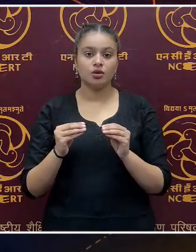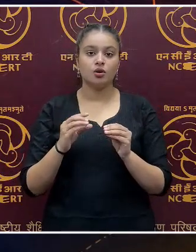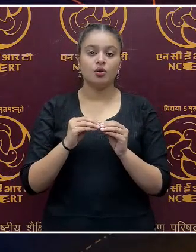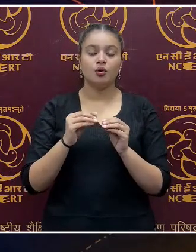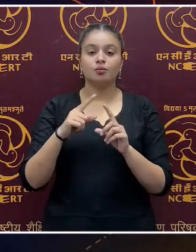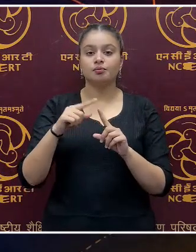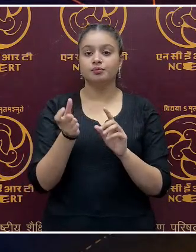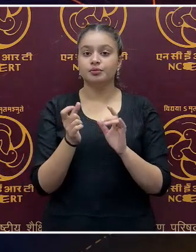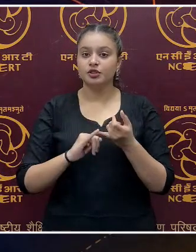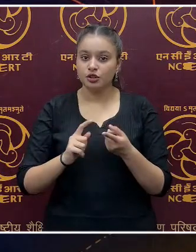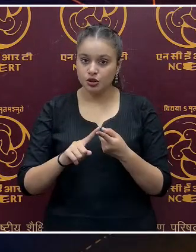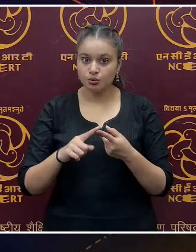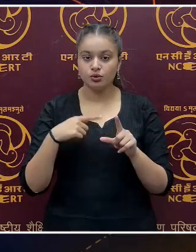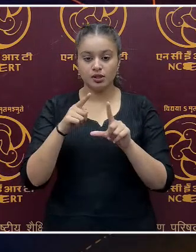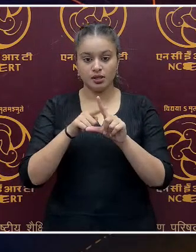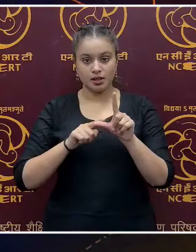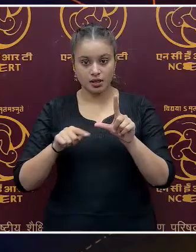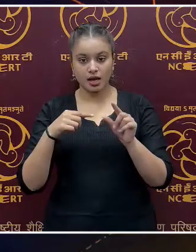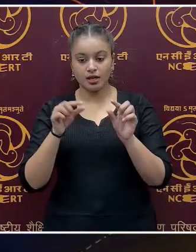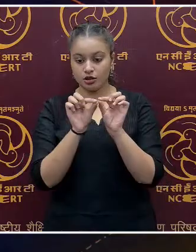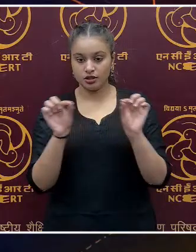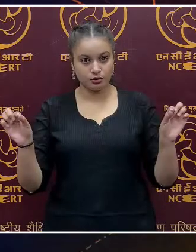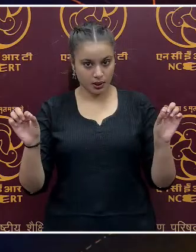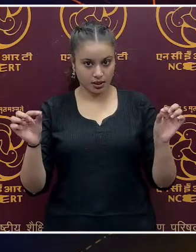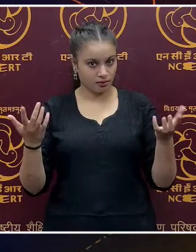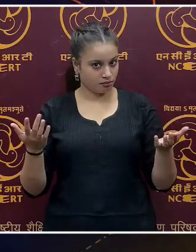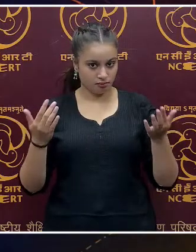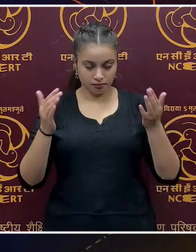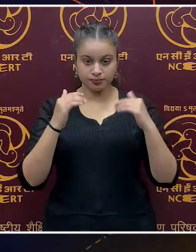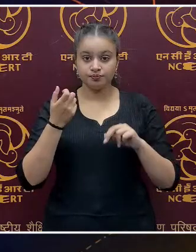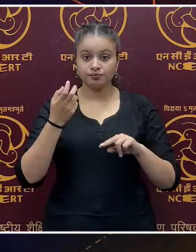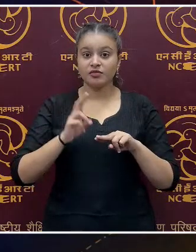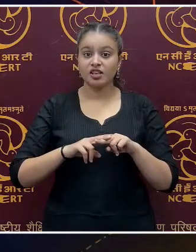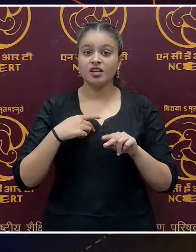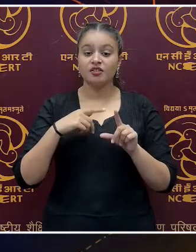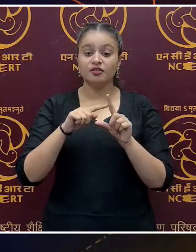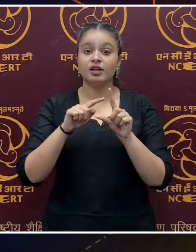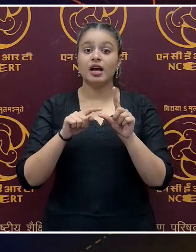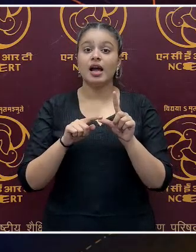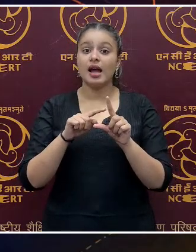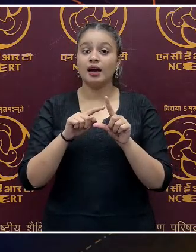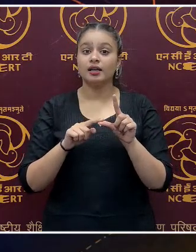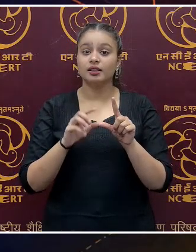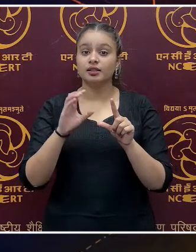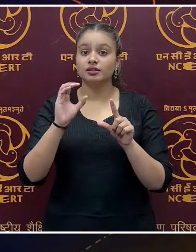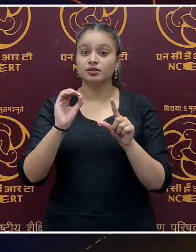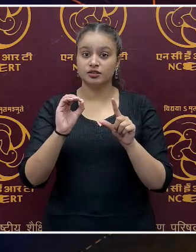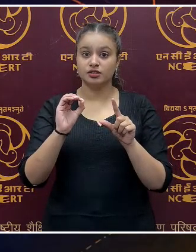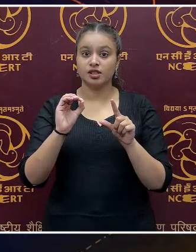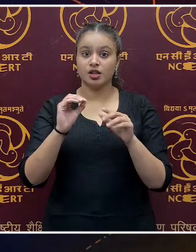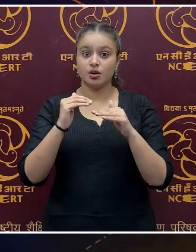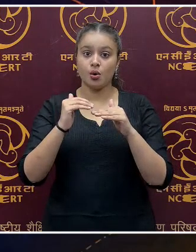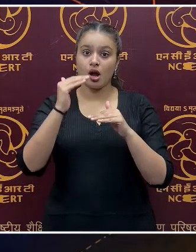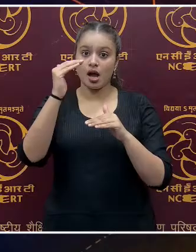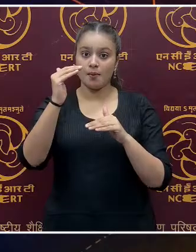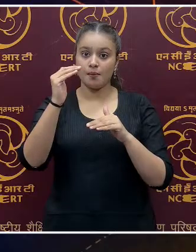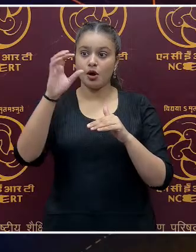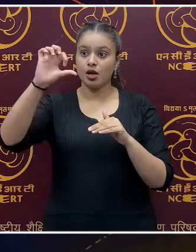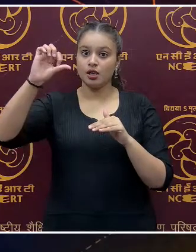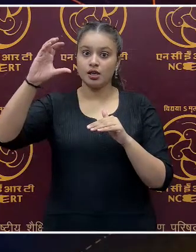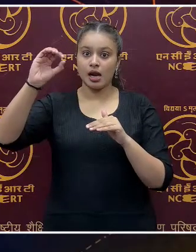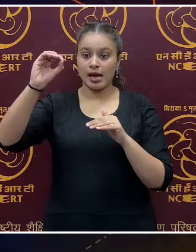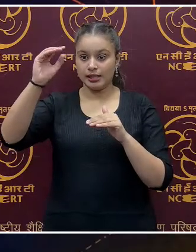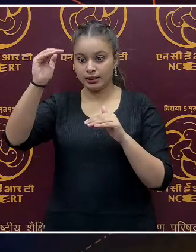angle and straight angle. So, if the angle more than 0 degrees and less than 90 degrees, that